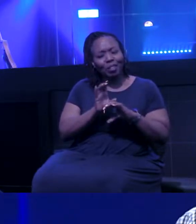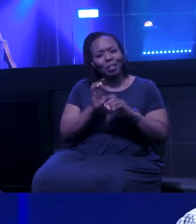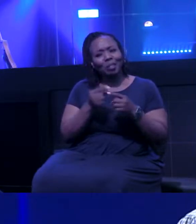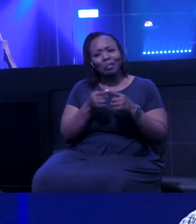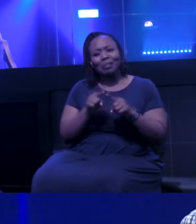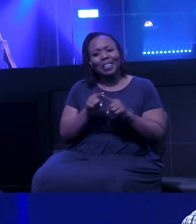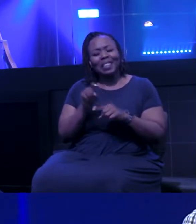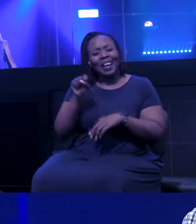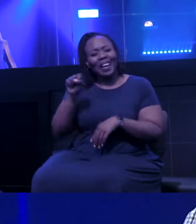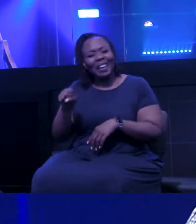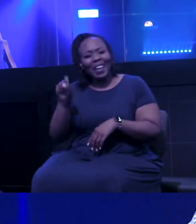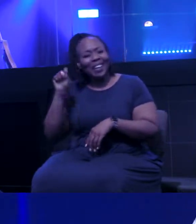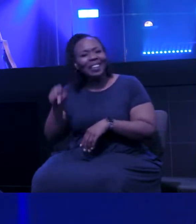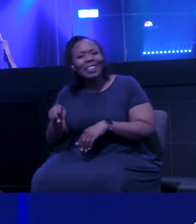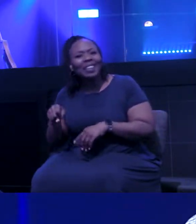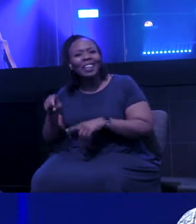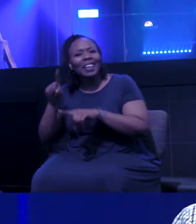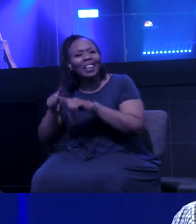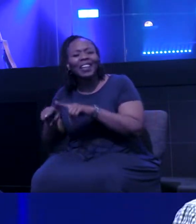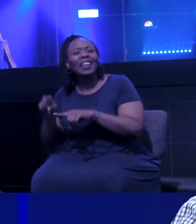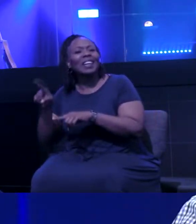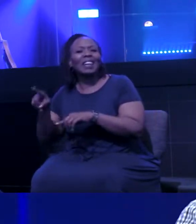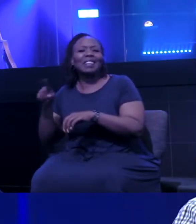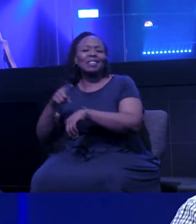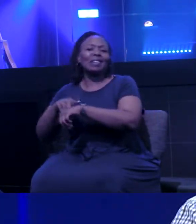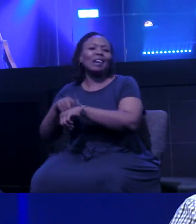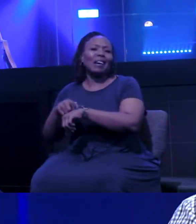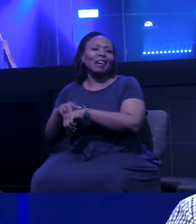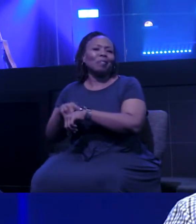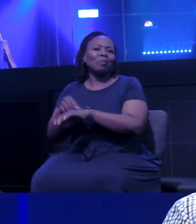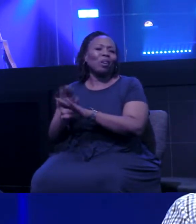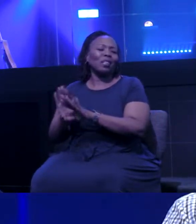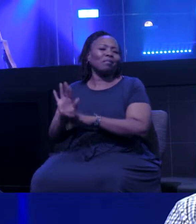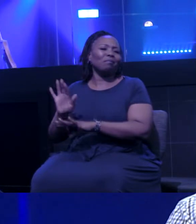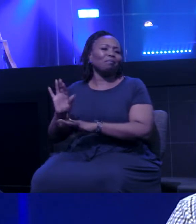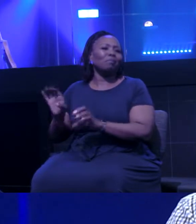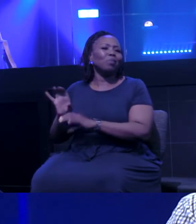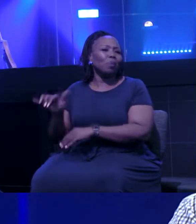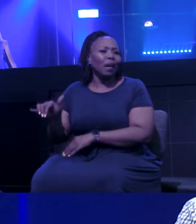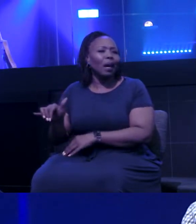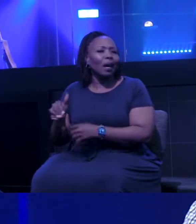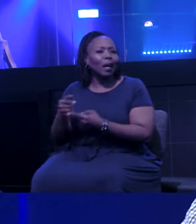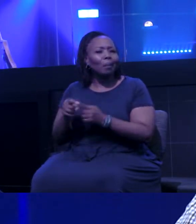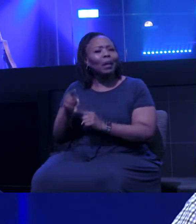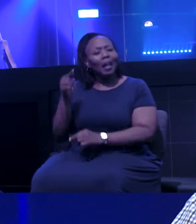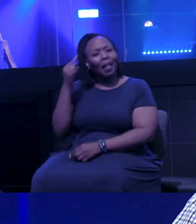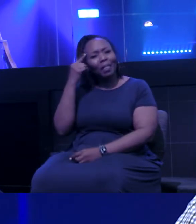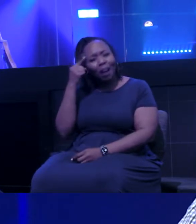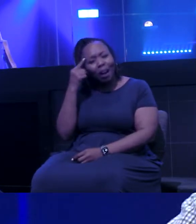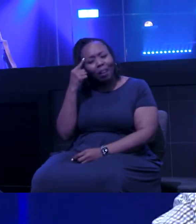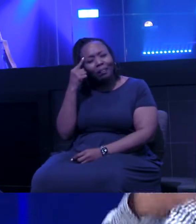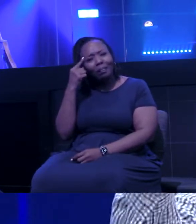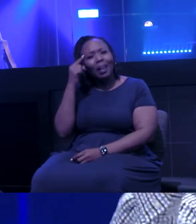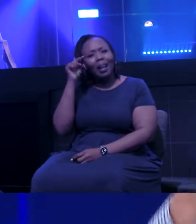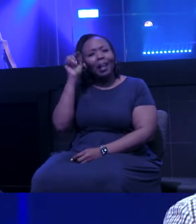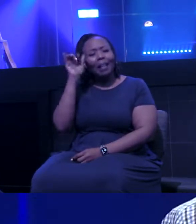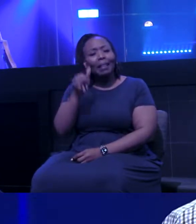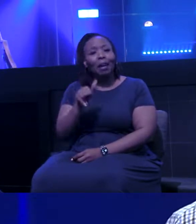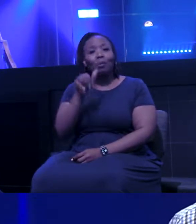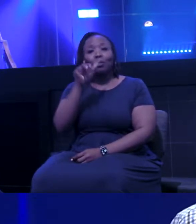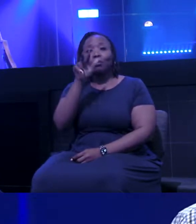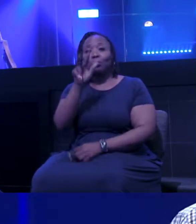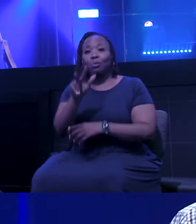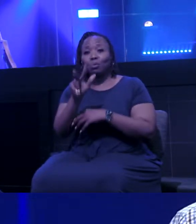process for this organization that I was a part of. So I didn't do that. But I just thought, And that was 3.5 years ago. And we've stayed in